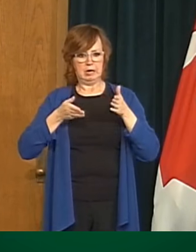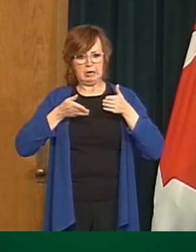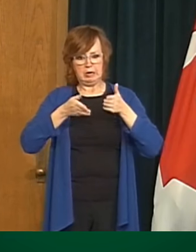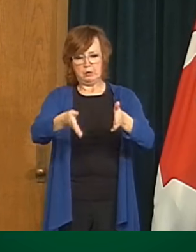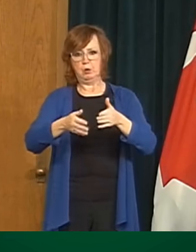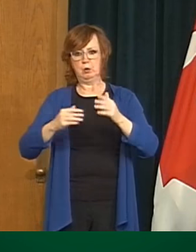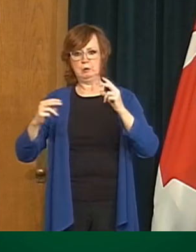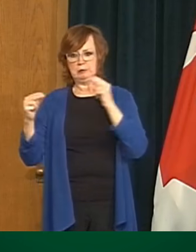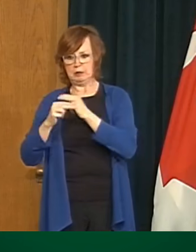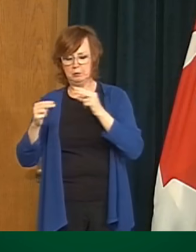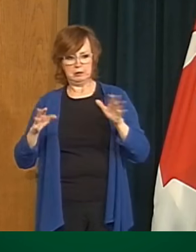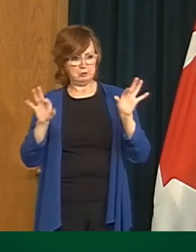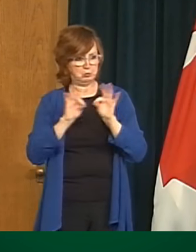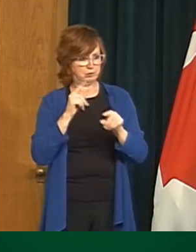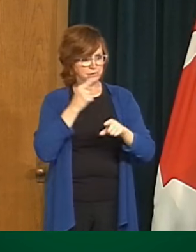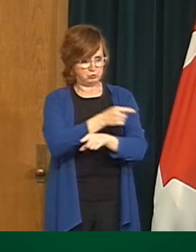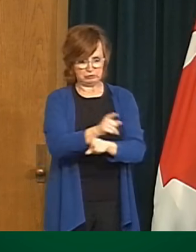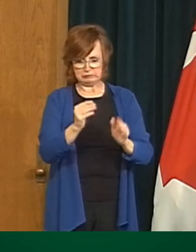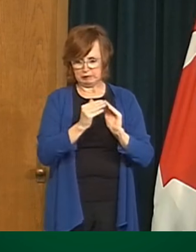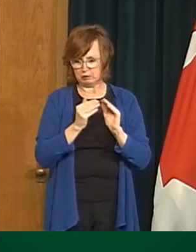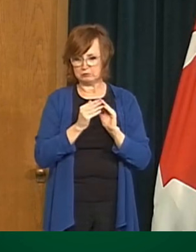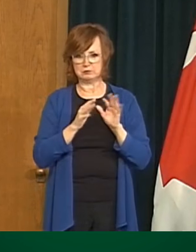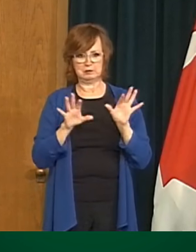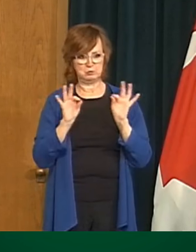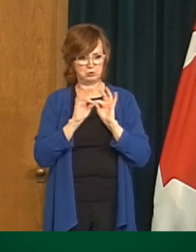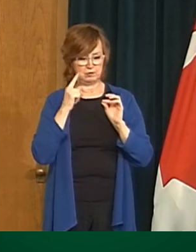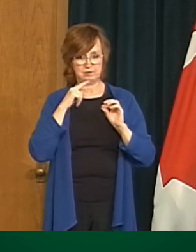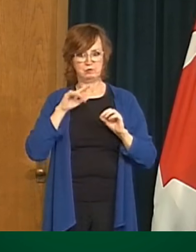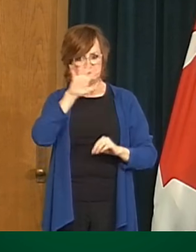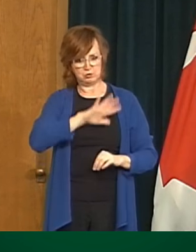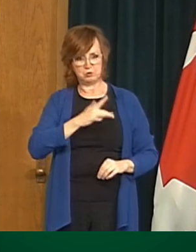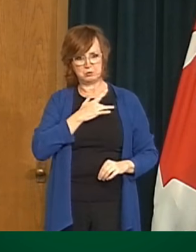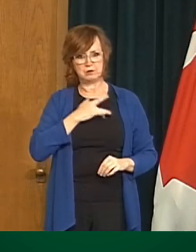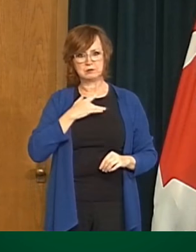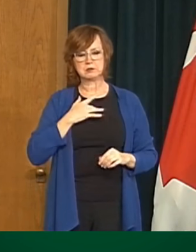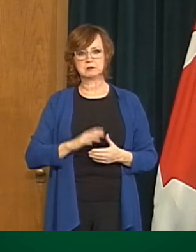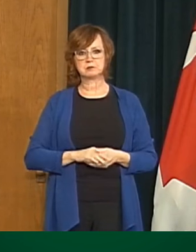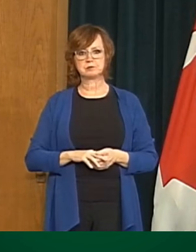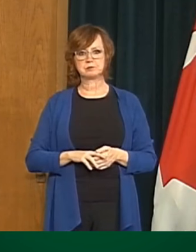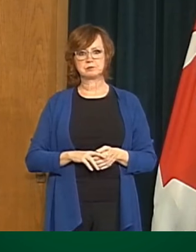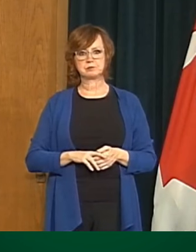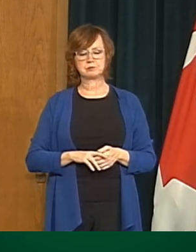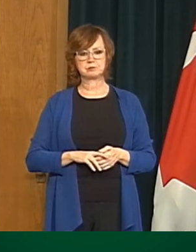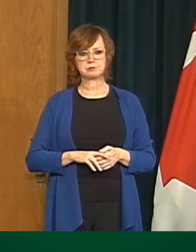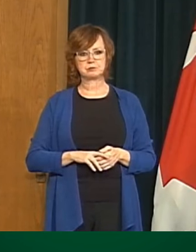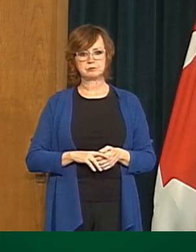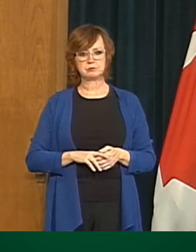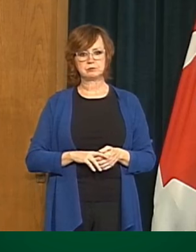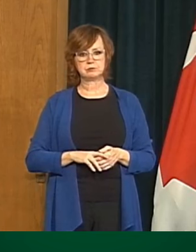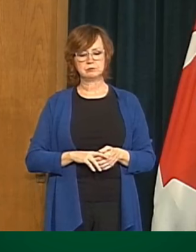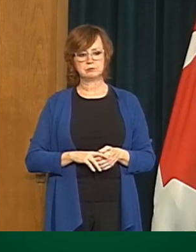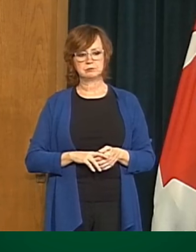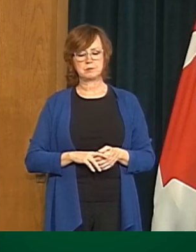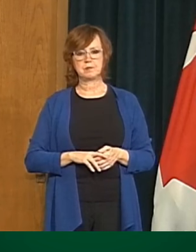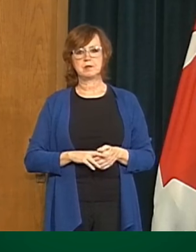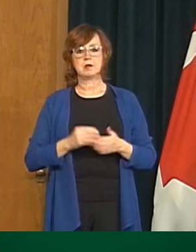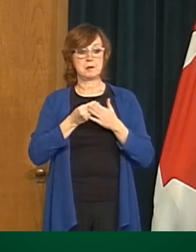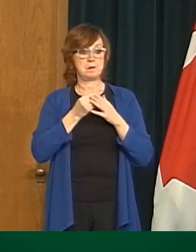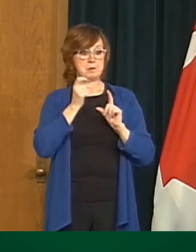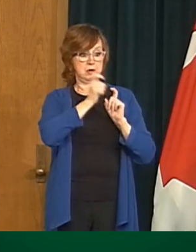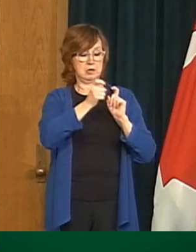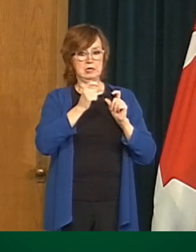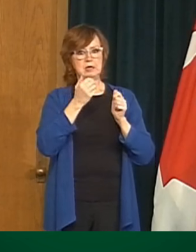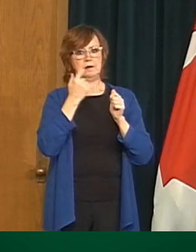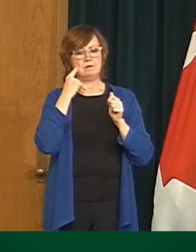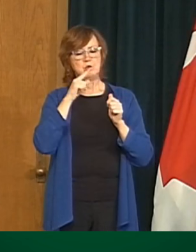priorities, but by providing a portion of that infrastructure investment directly to our municipalities,